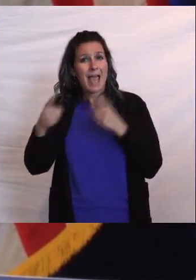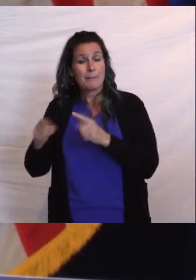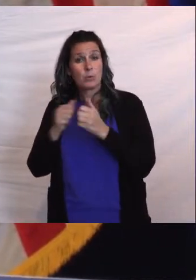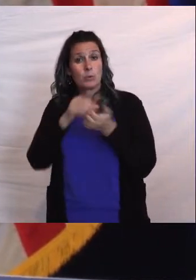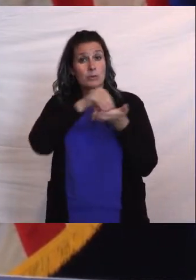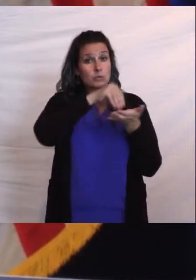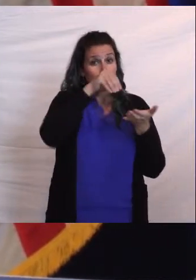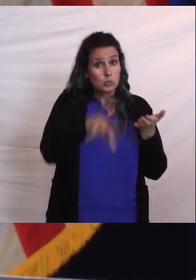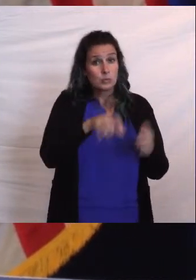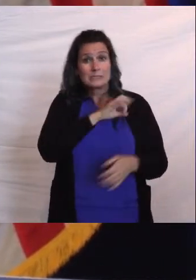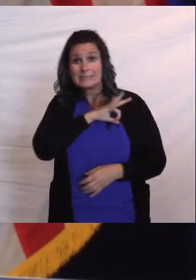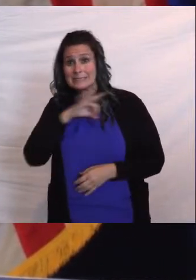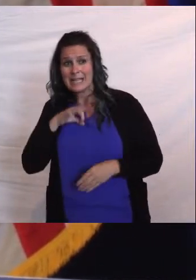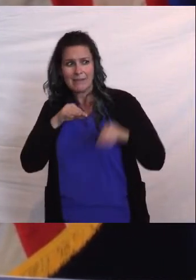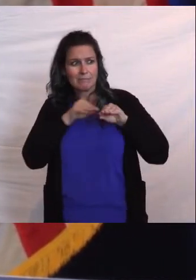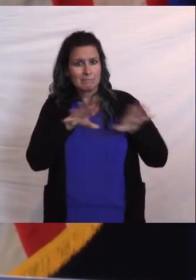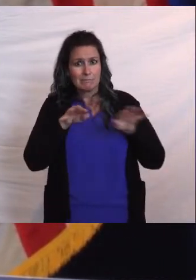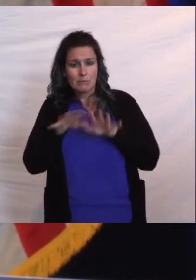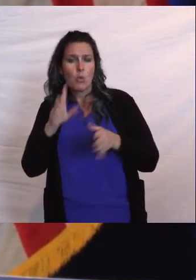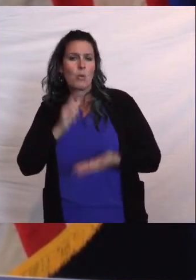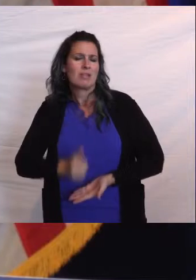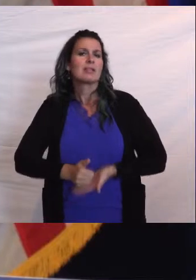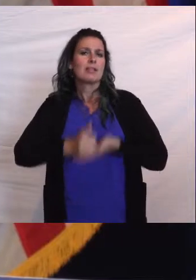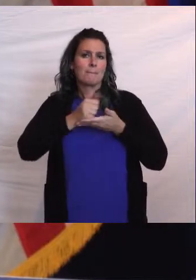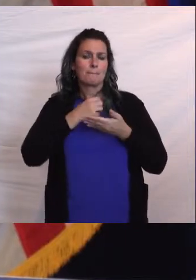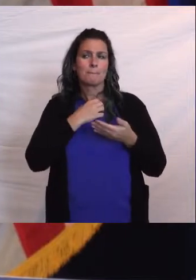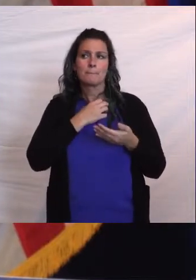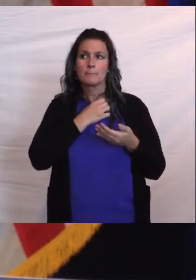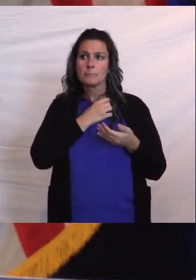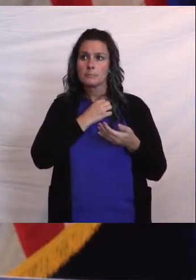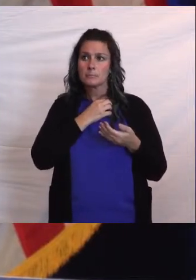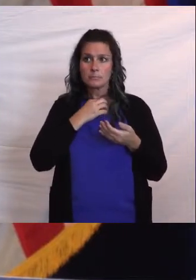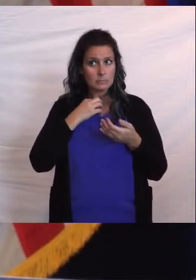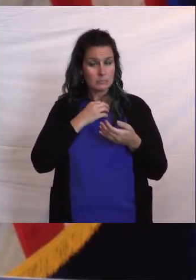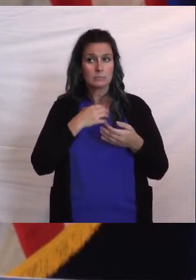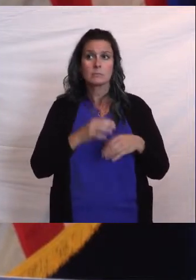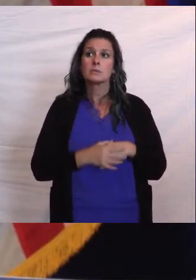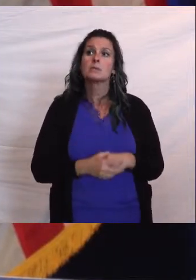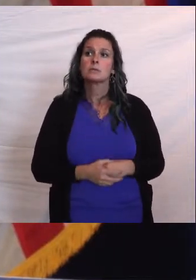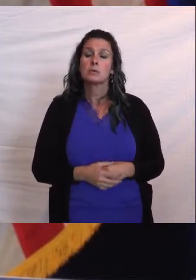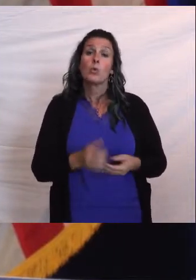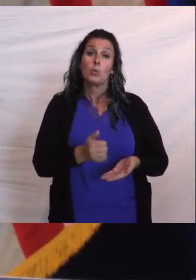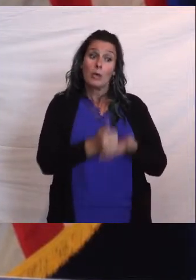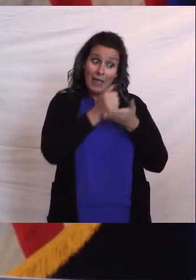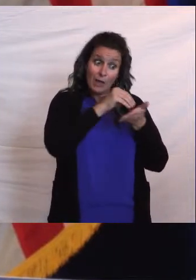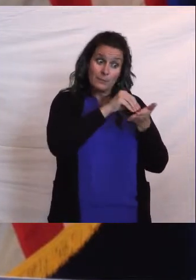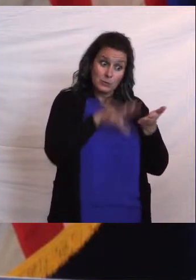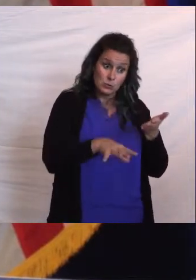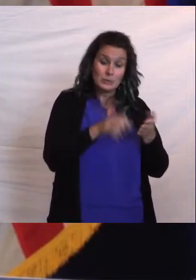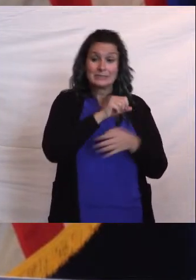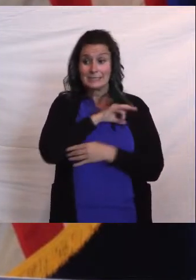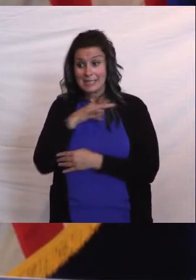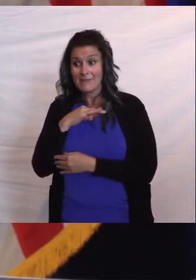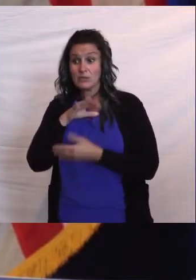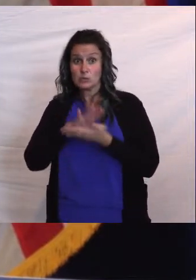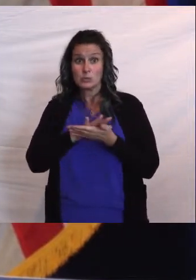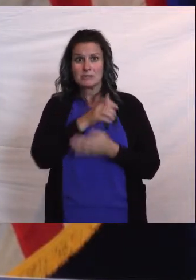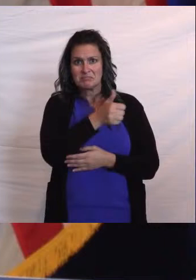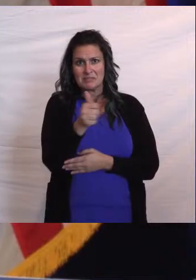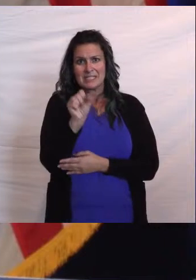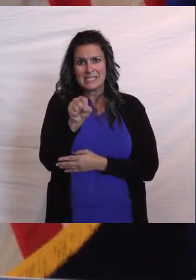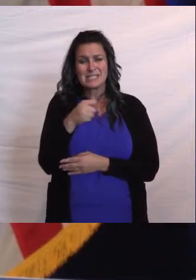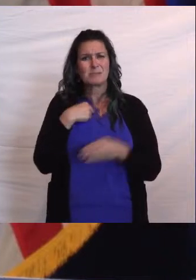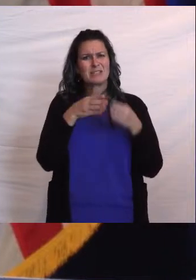students and the staff is going to be very helpful, not only to the students and the staff and the schools, but also to the